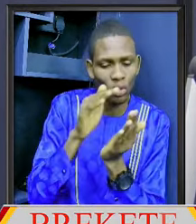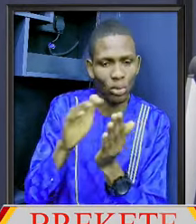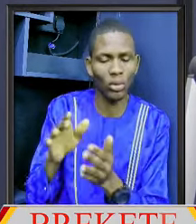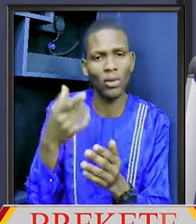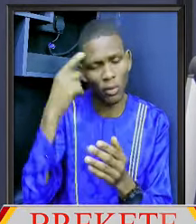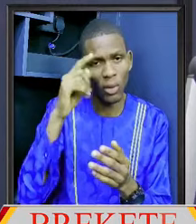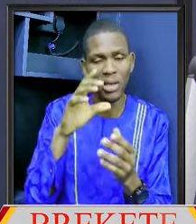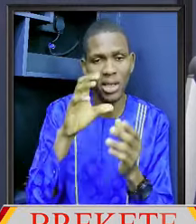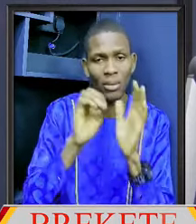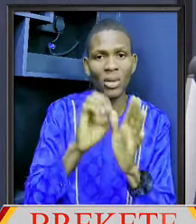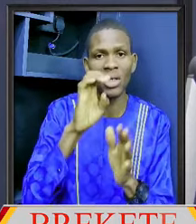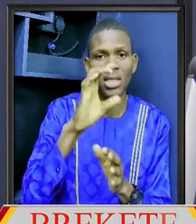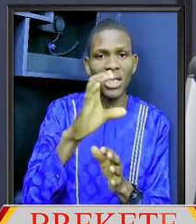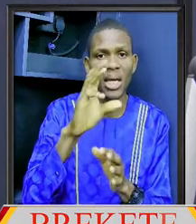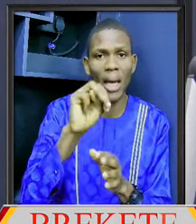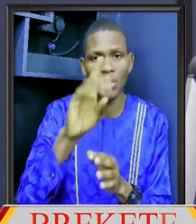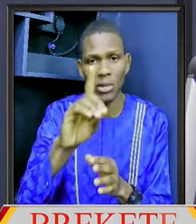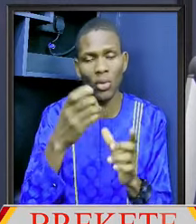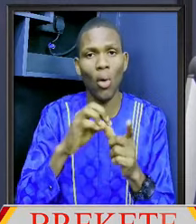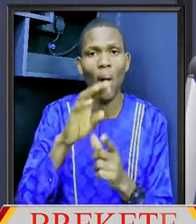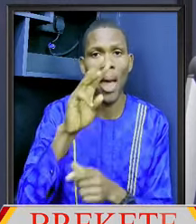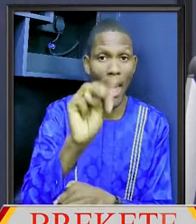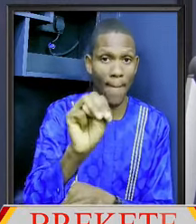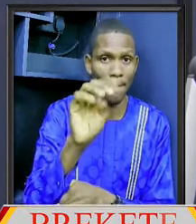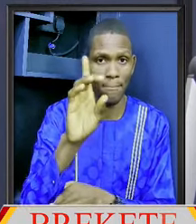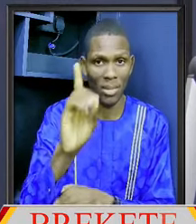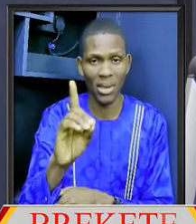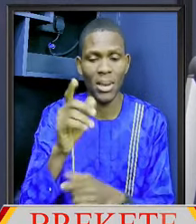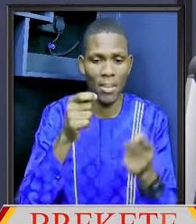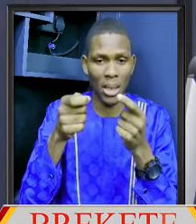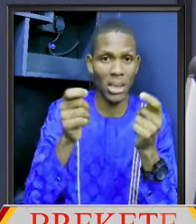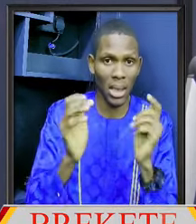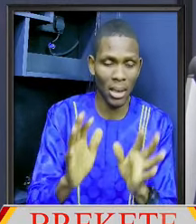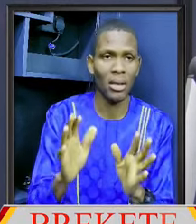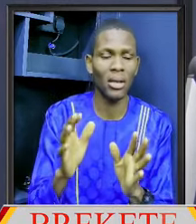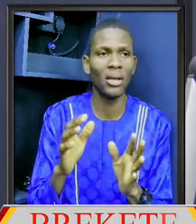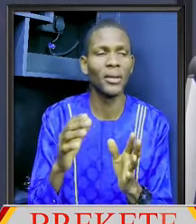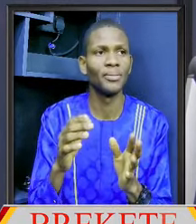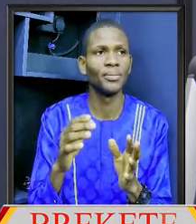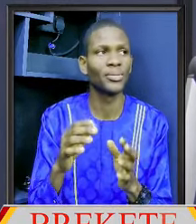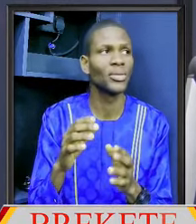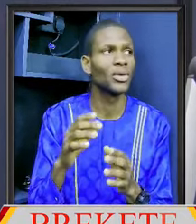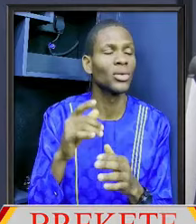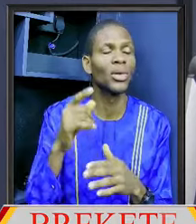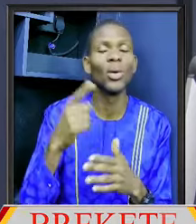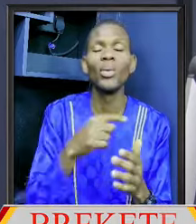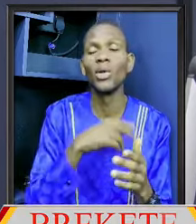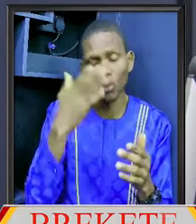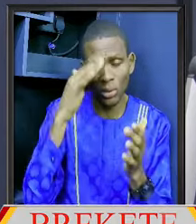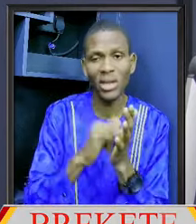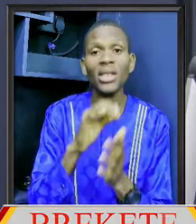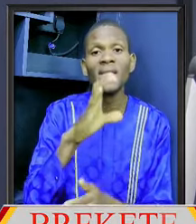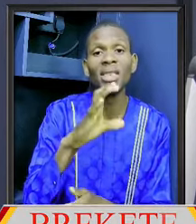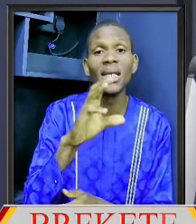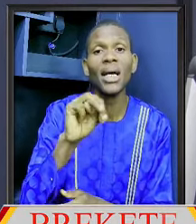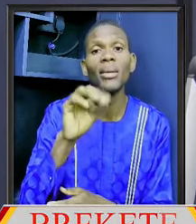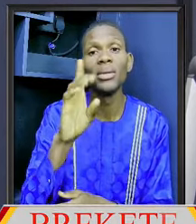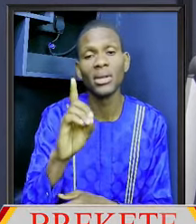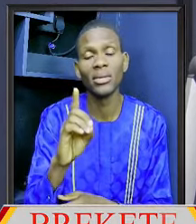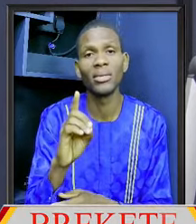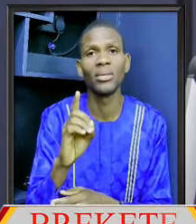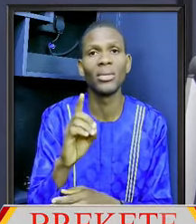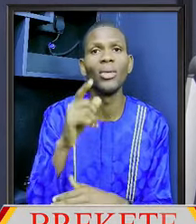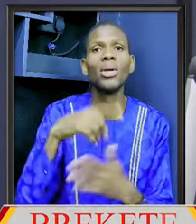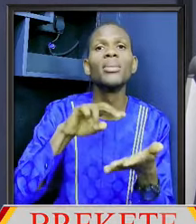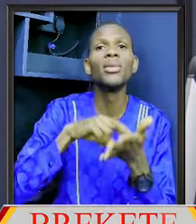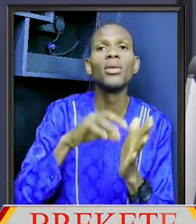you CMD or MD. They say they know they call CMD again. But we waiting, we know na CMD.